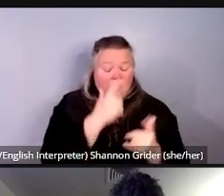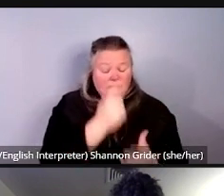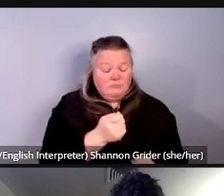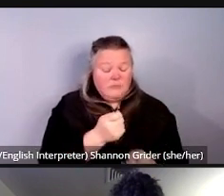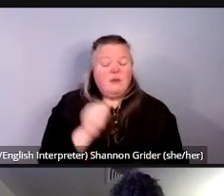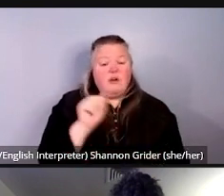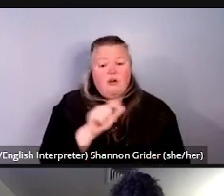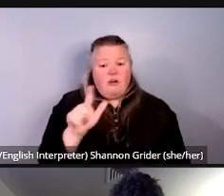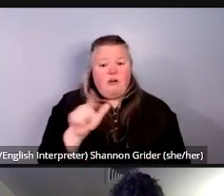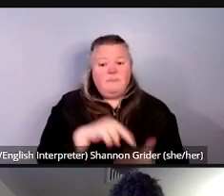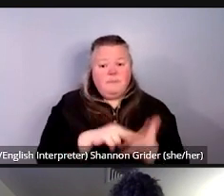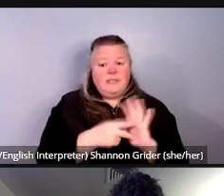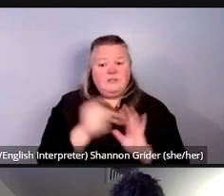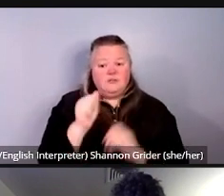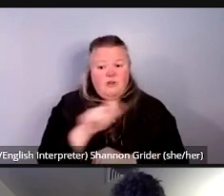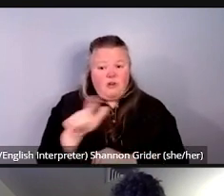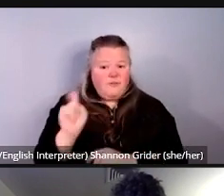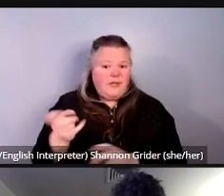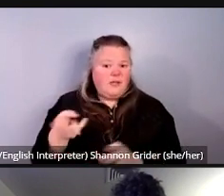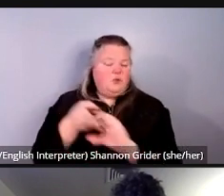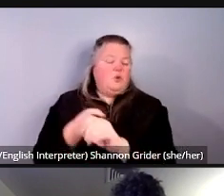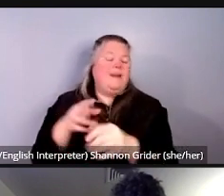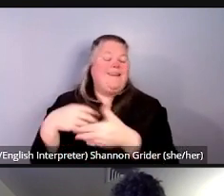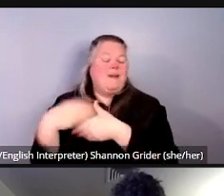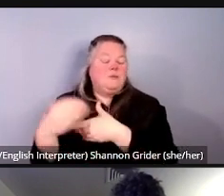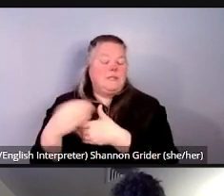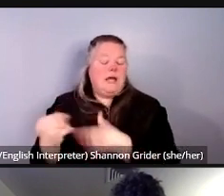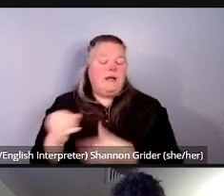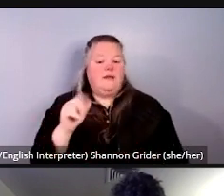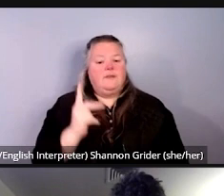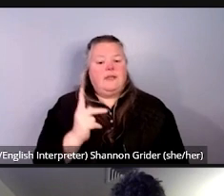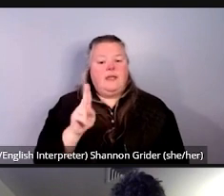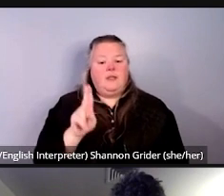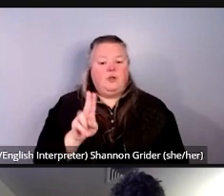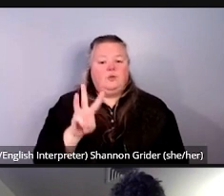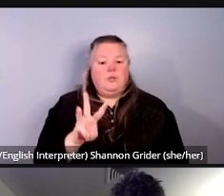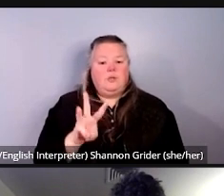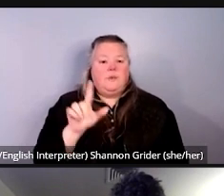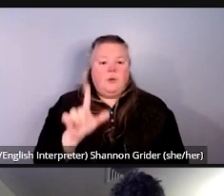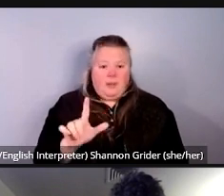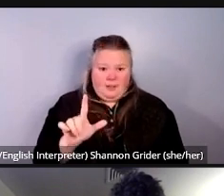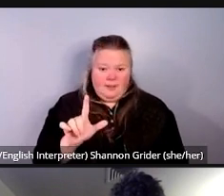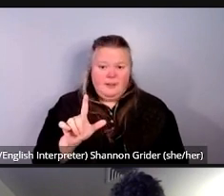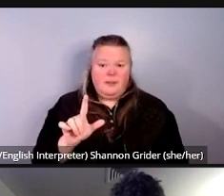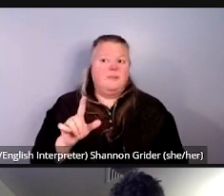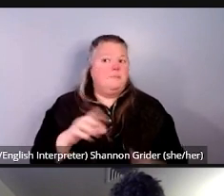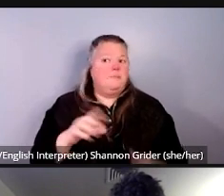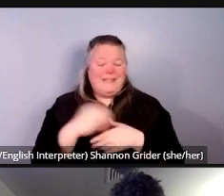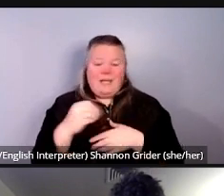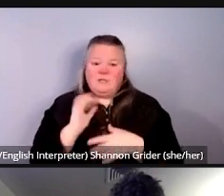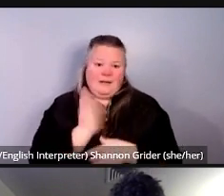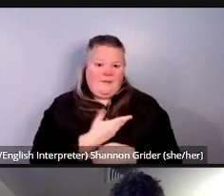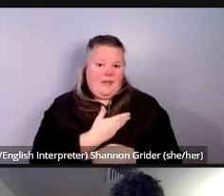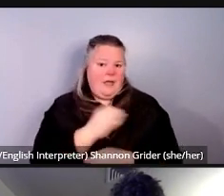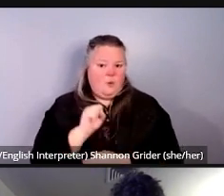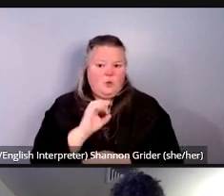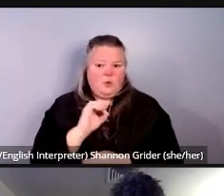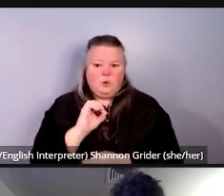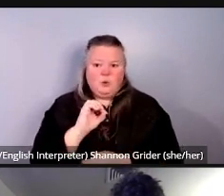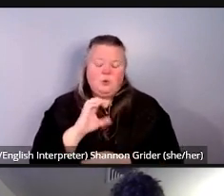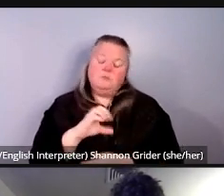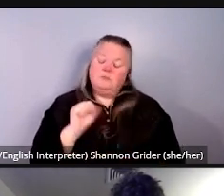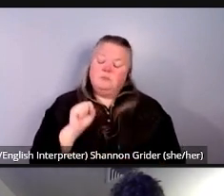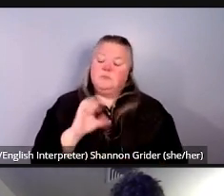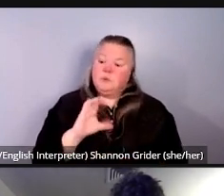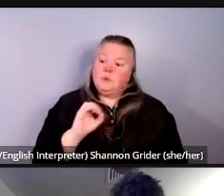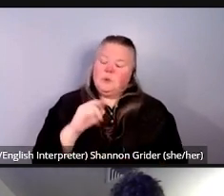know, and they would form a group. It's outside of the scope of what the Cool Council